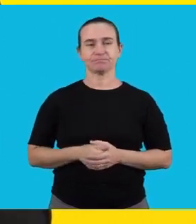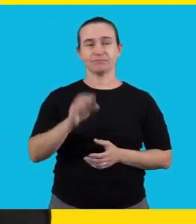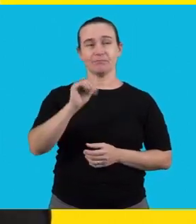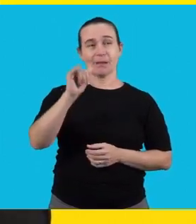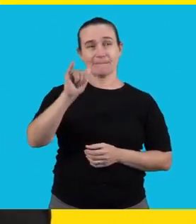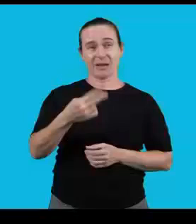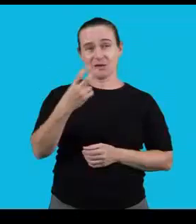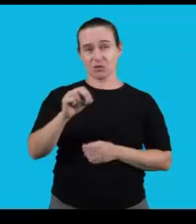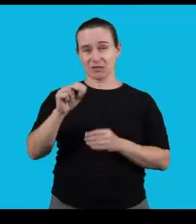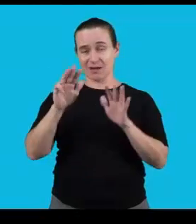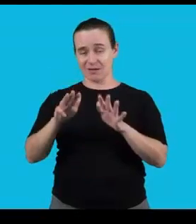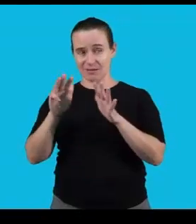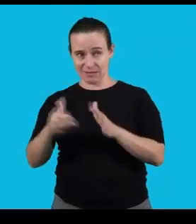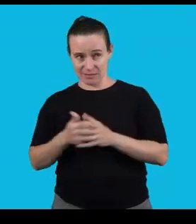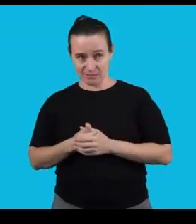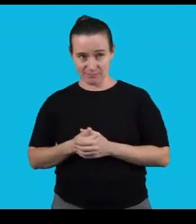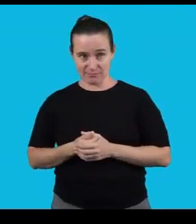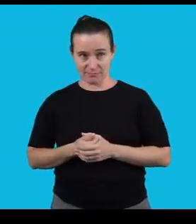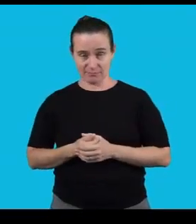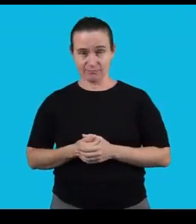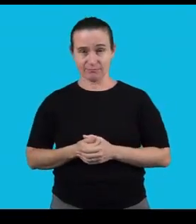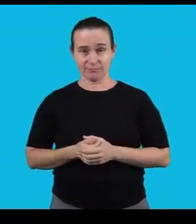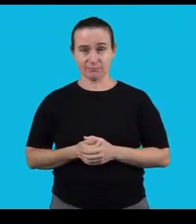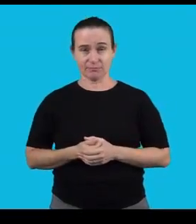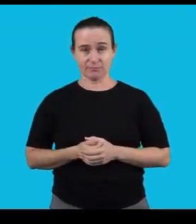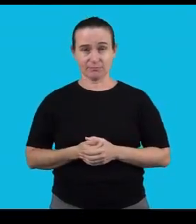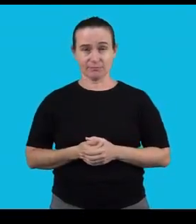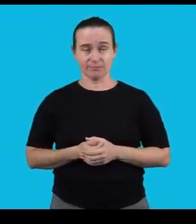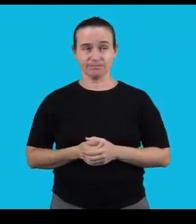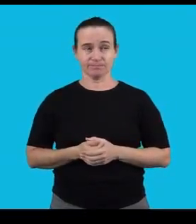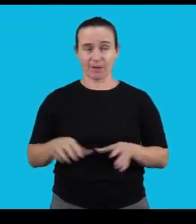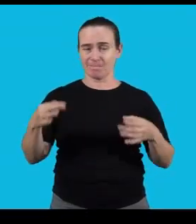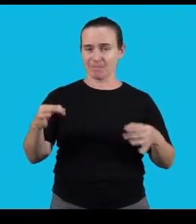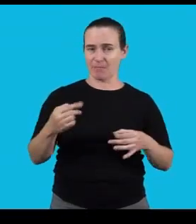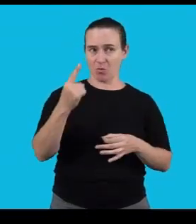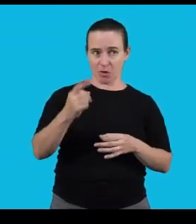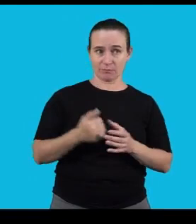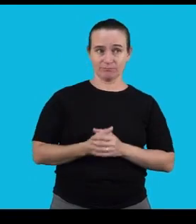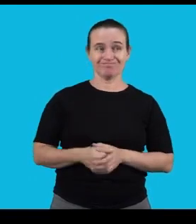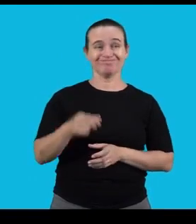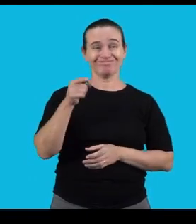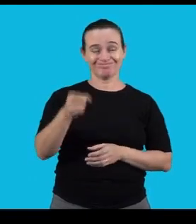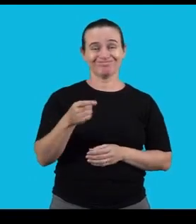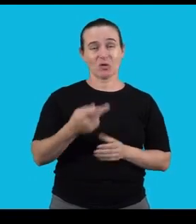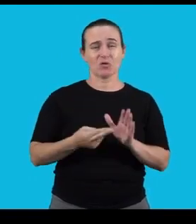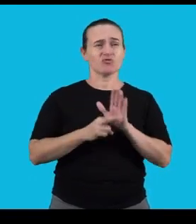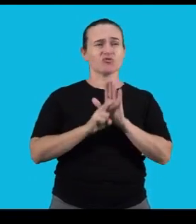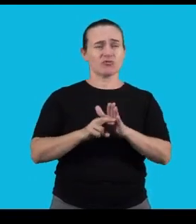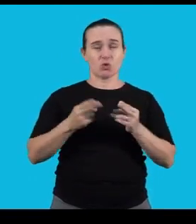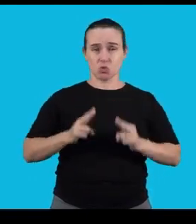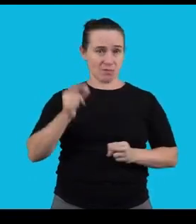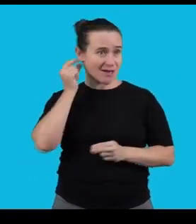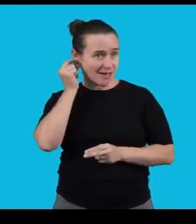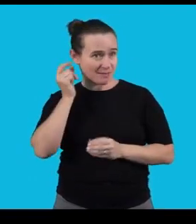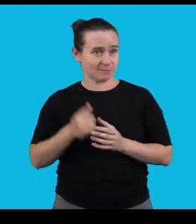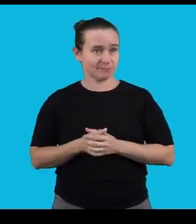May 2029 paper, May 2019 paper 1. The diagram alongside